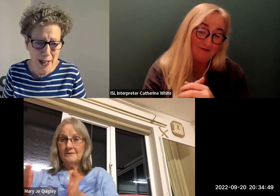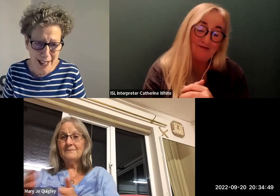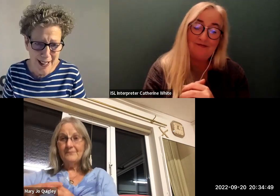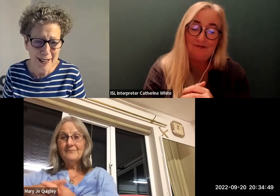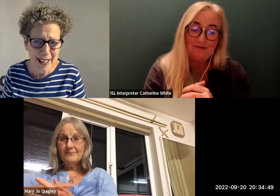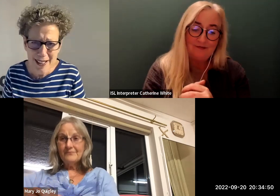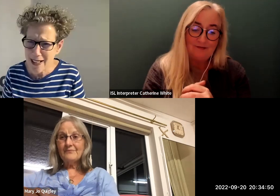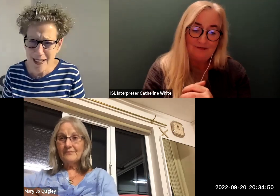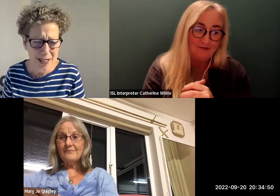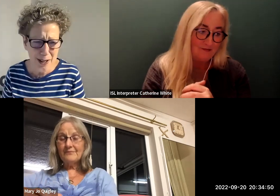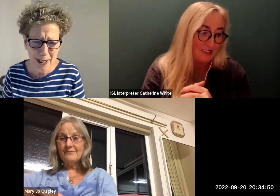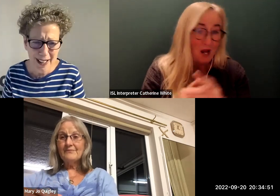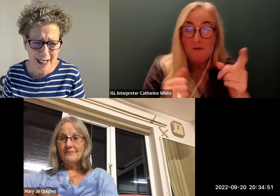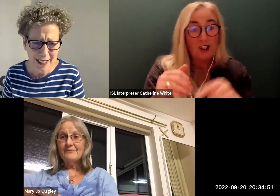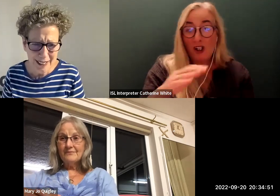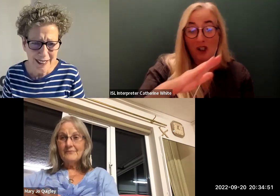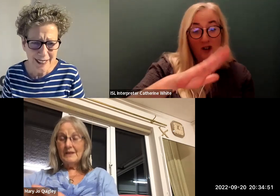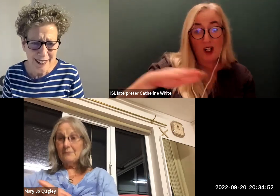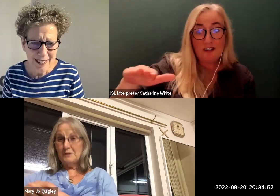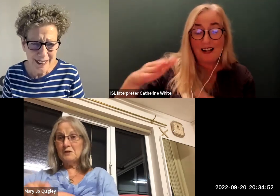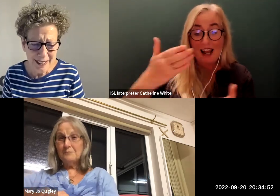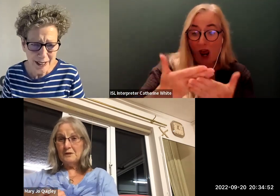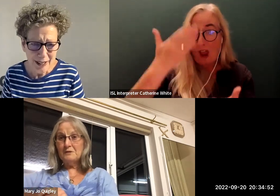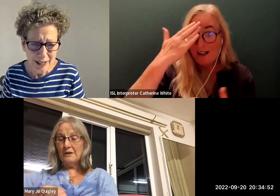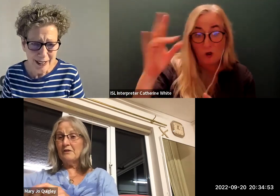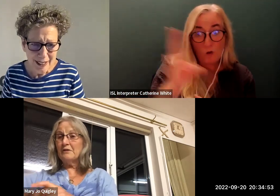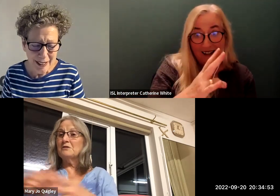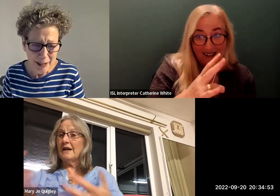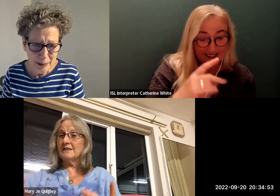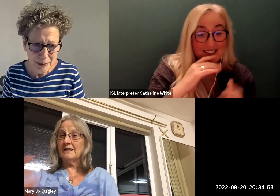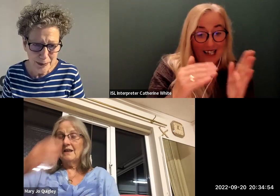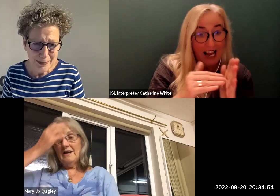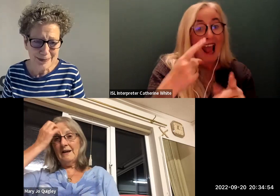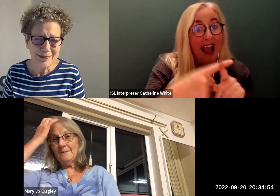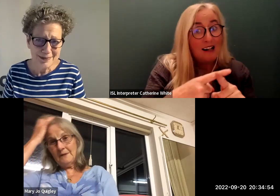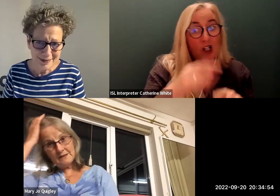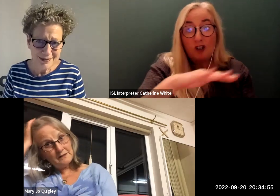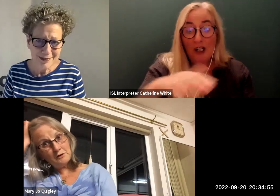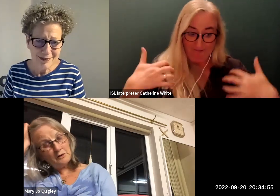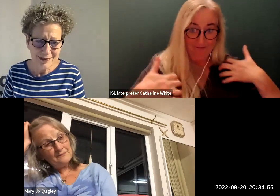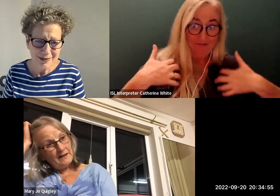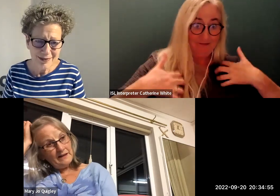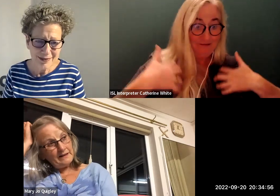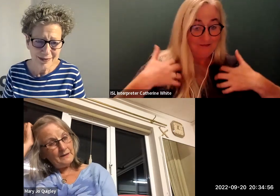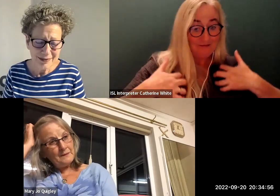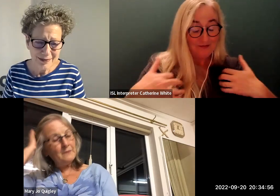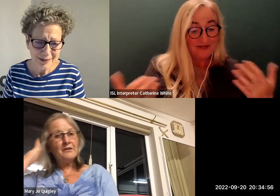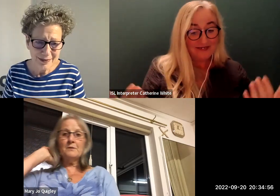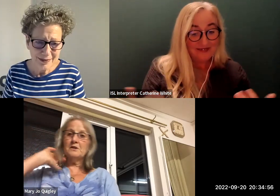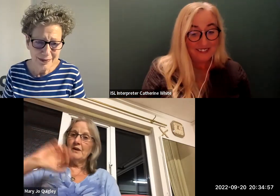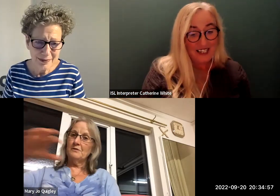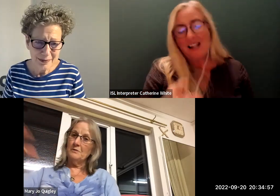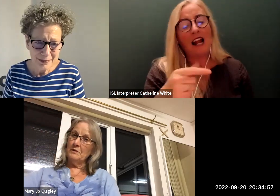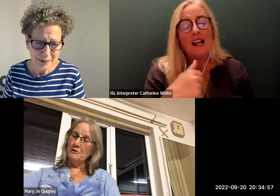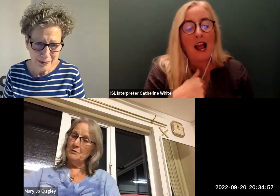yeah. so quickly. Kids learn Mm-hmm. so quickly. Yeah, they do, and they're enthusiastic. It's like I'm very